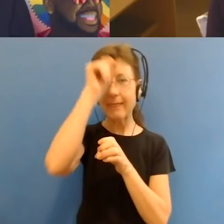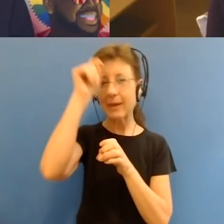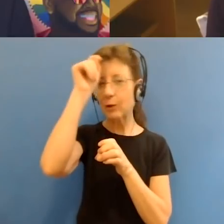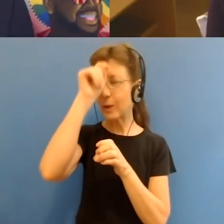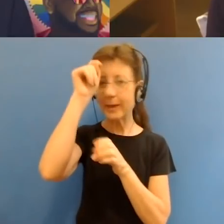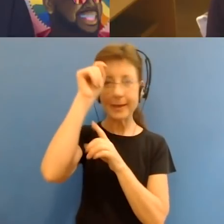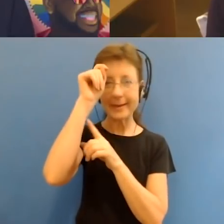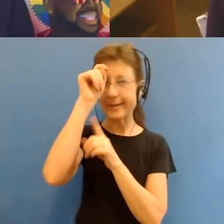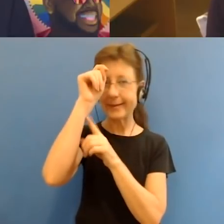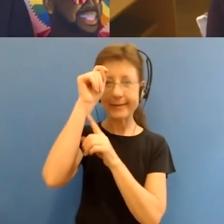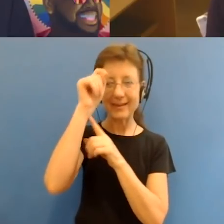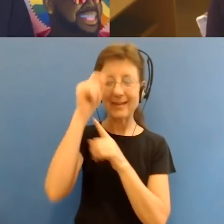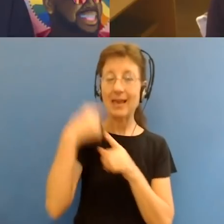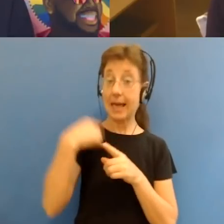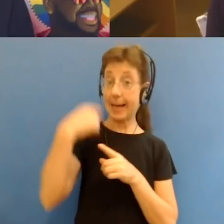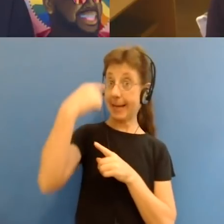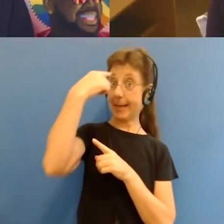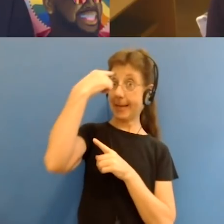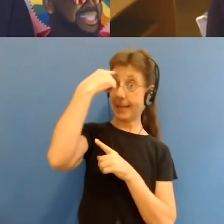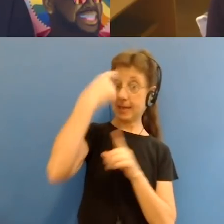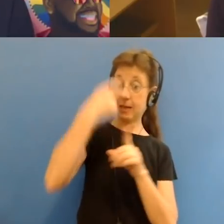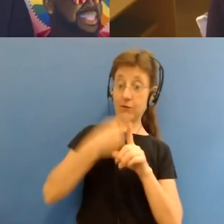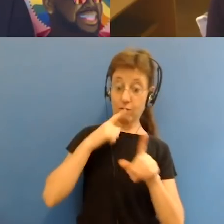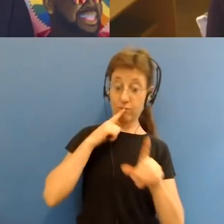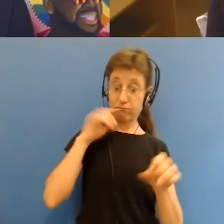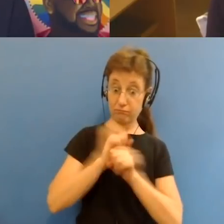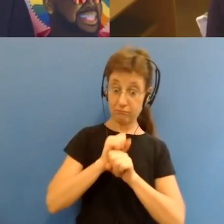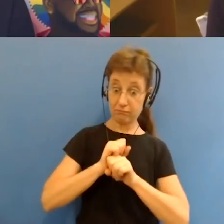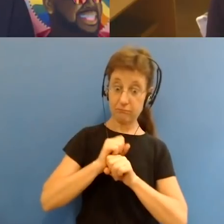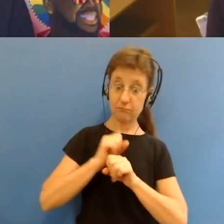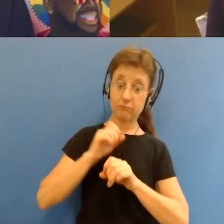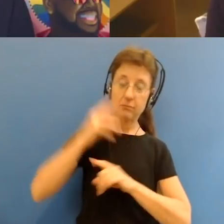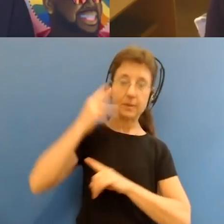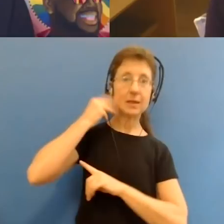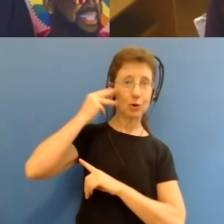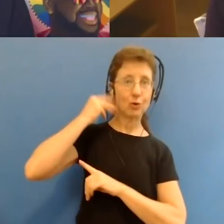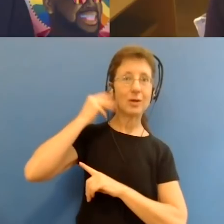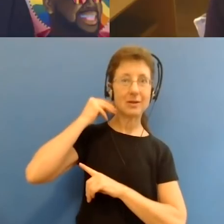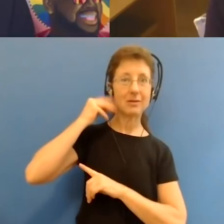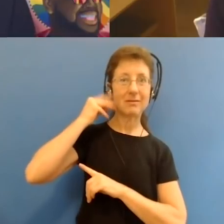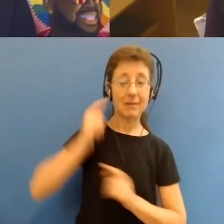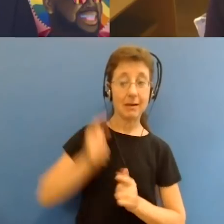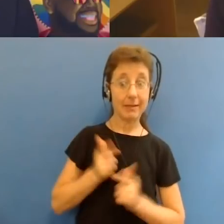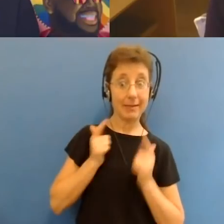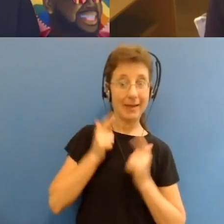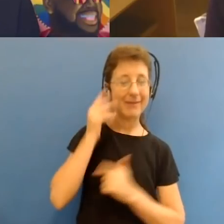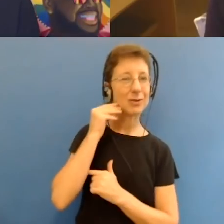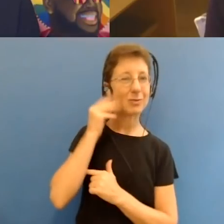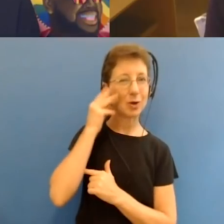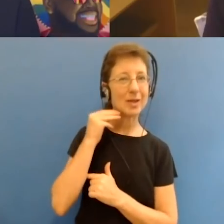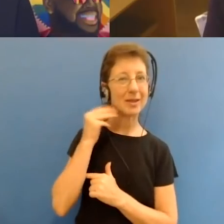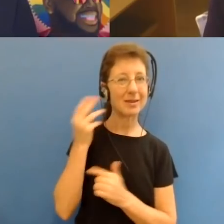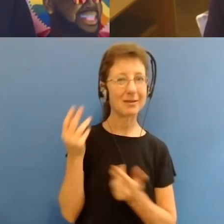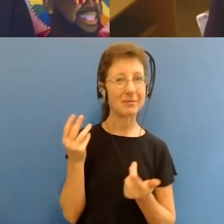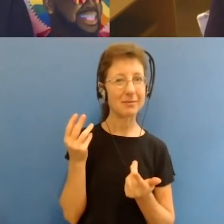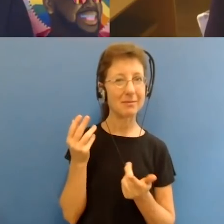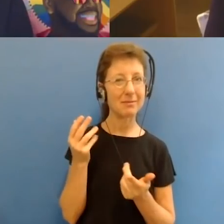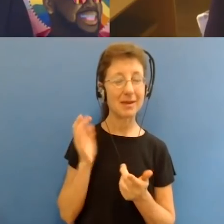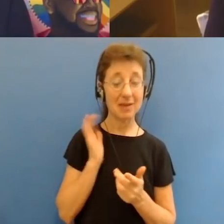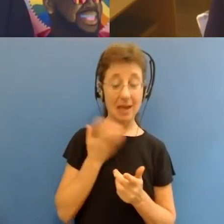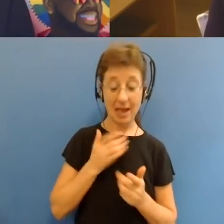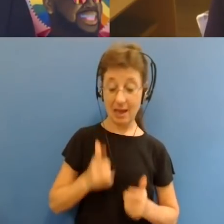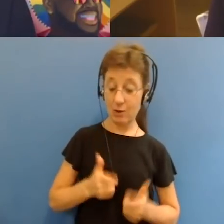from actual life experience, you know, and where our lives actually become